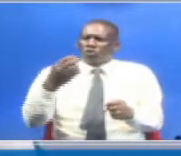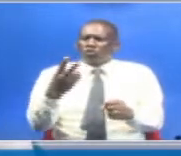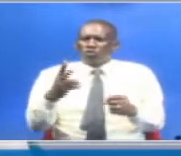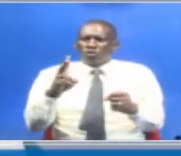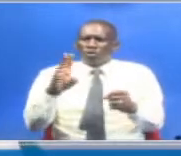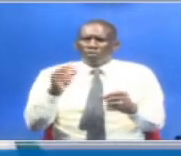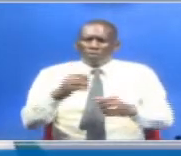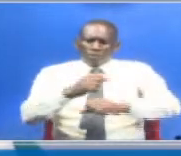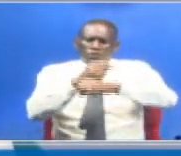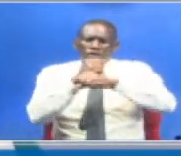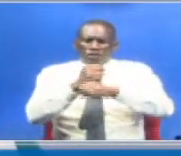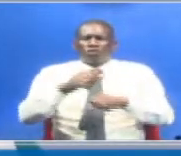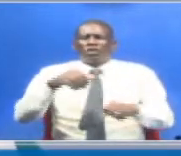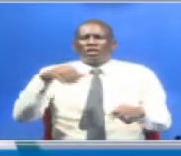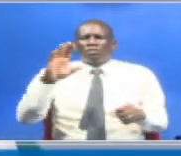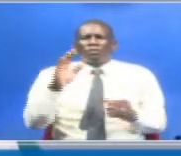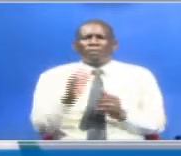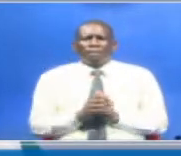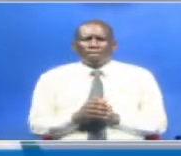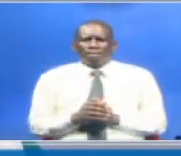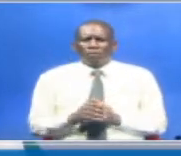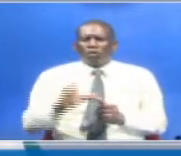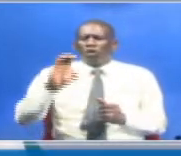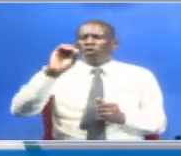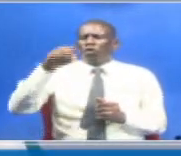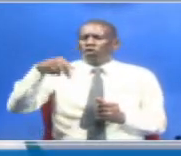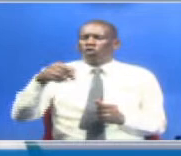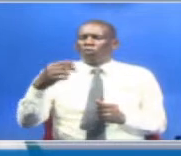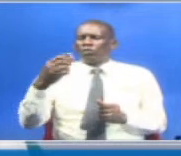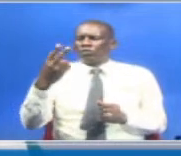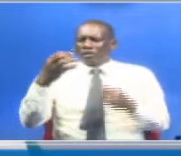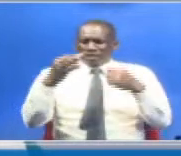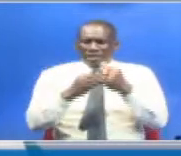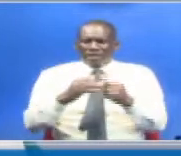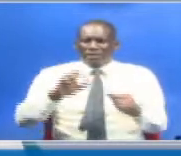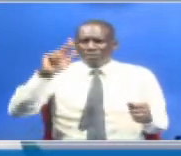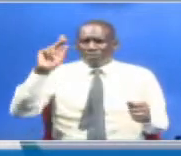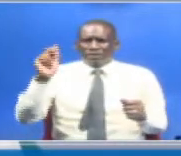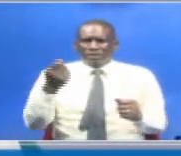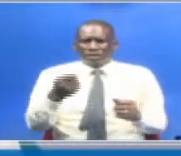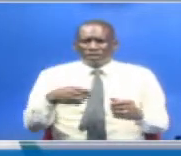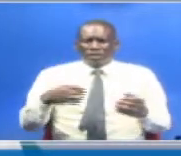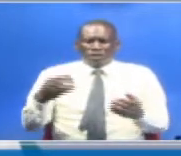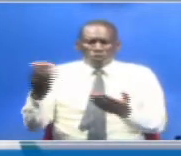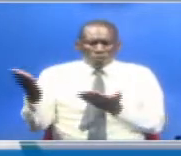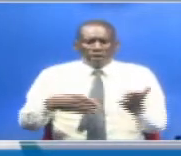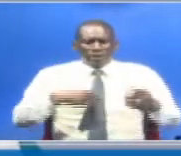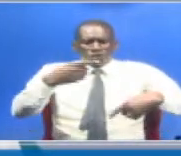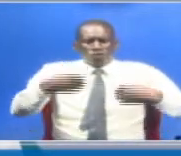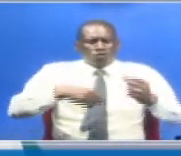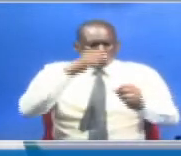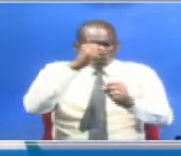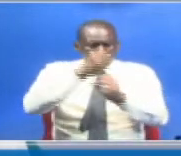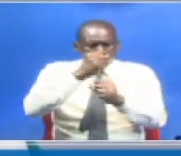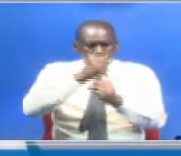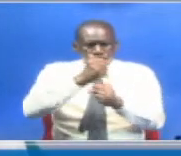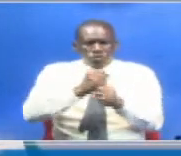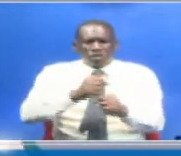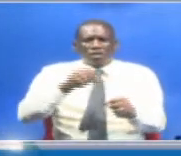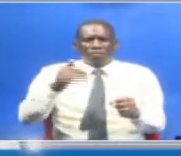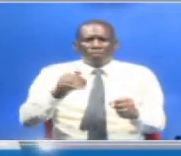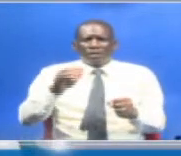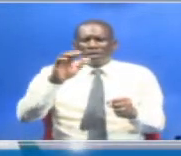more. The COP28 presidency welcomes the continuous efforts by ACMI